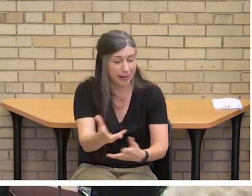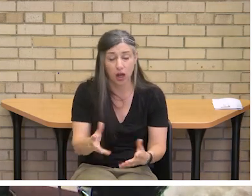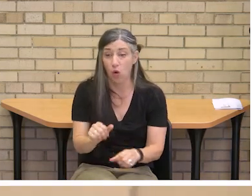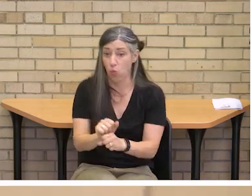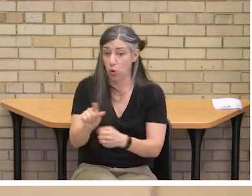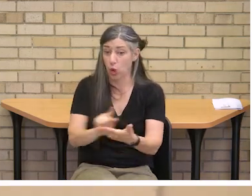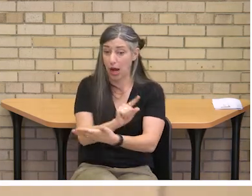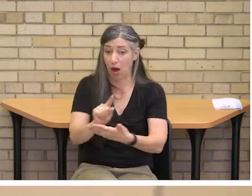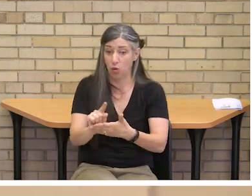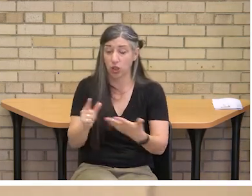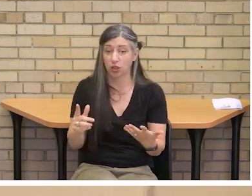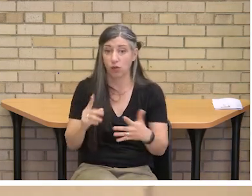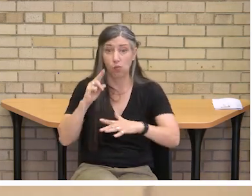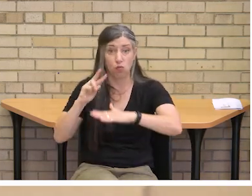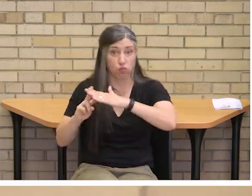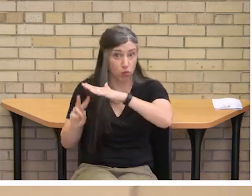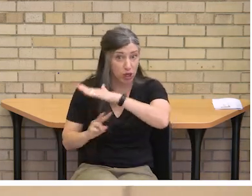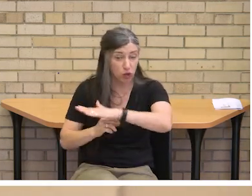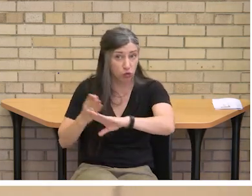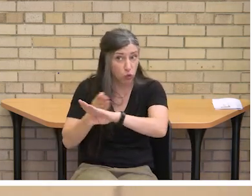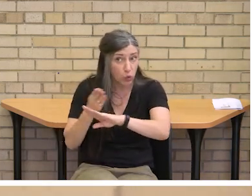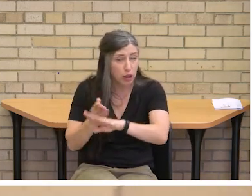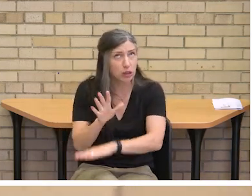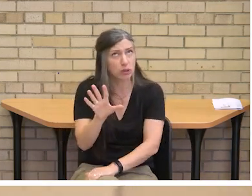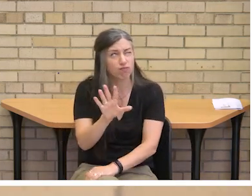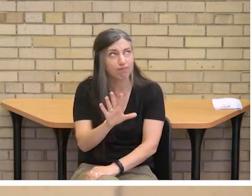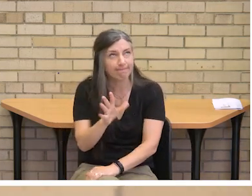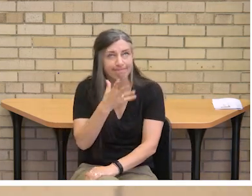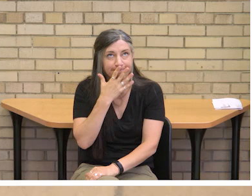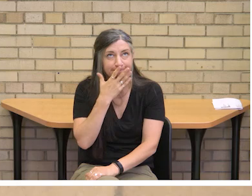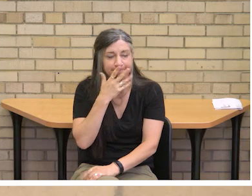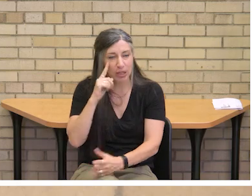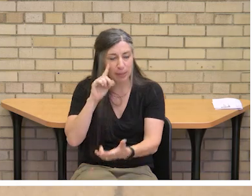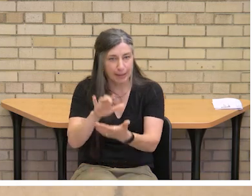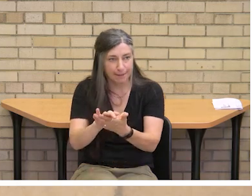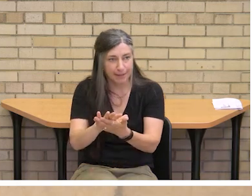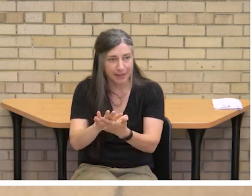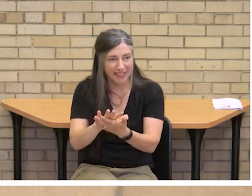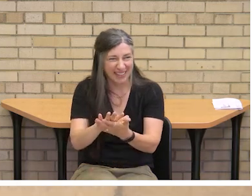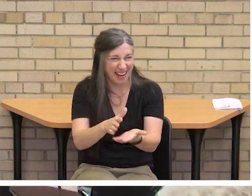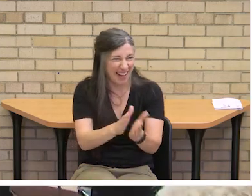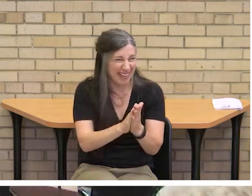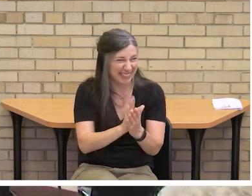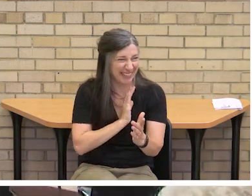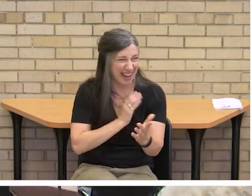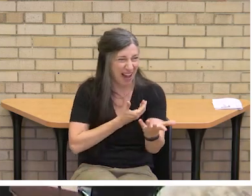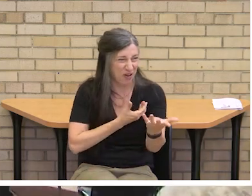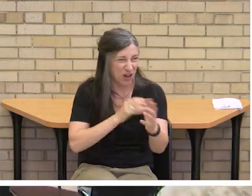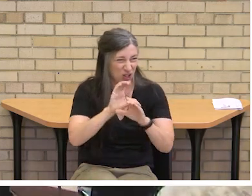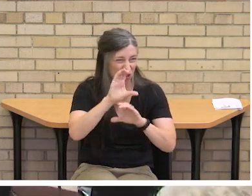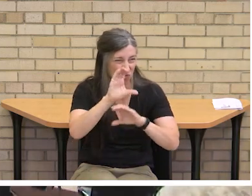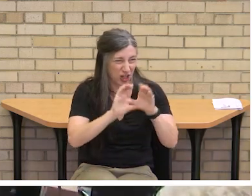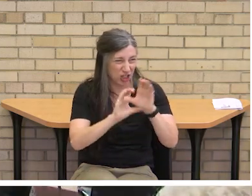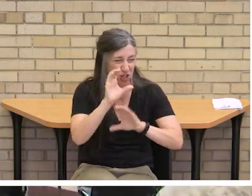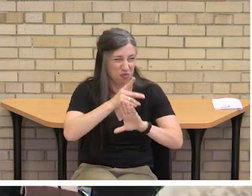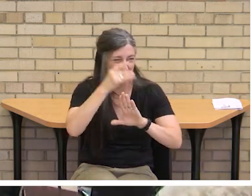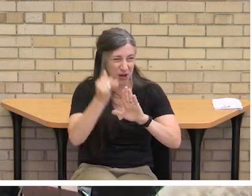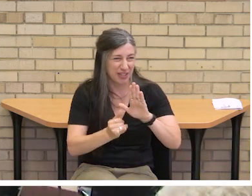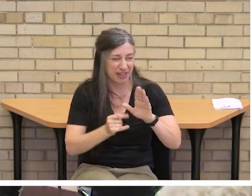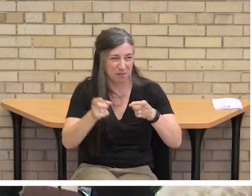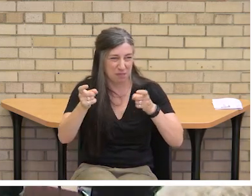Work hours will be, I believe, I'll defer to our construction project